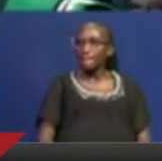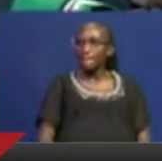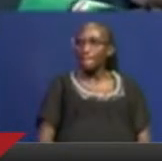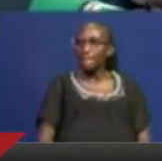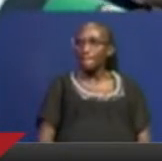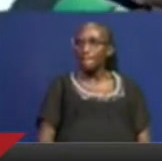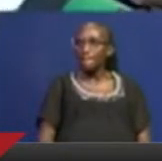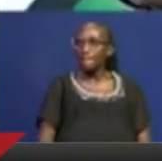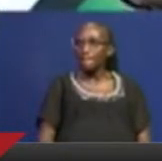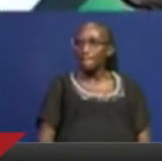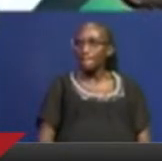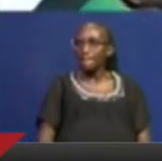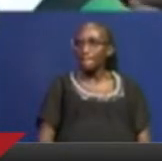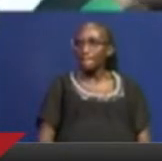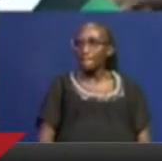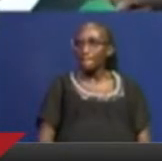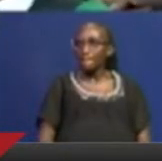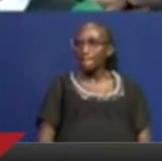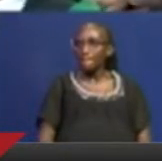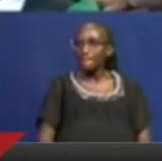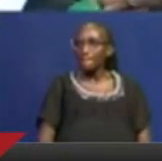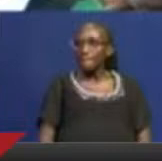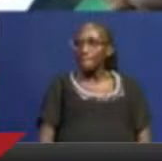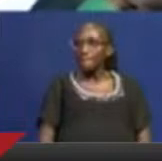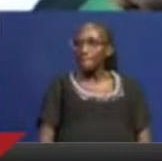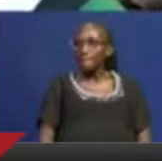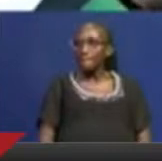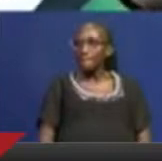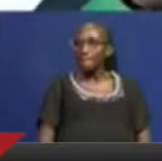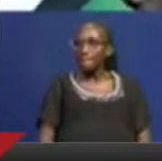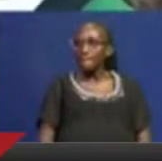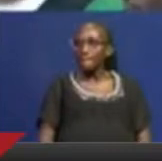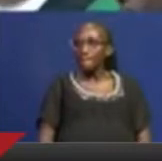Charo Kenneth Charo Tungule.